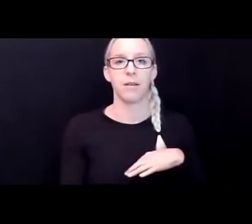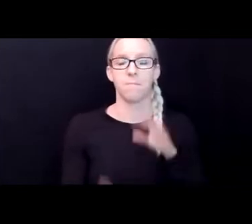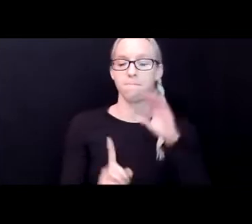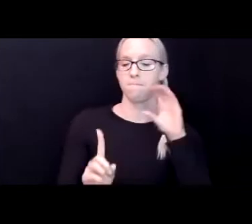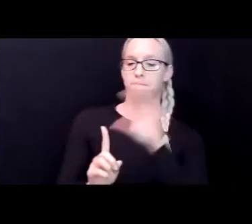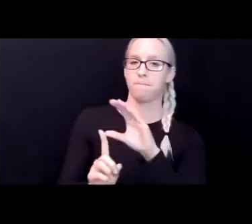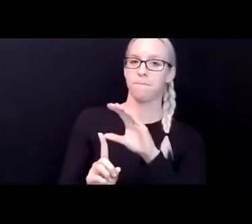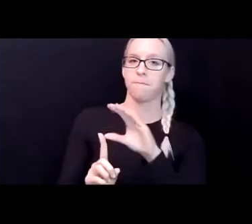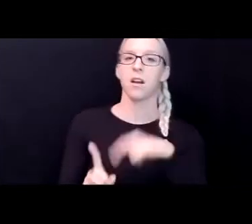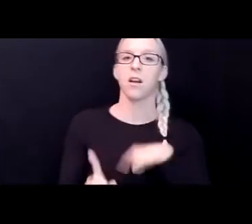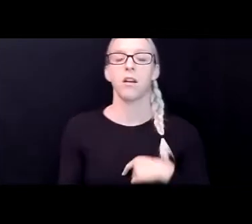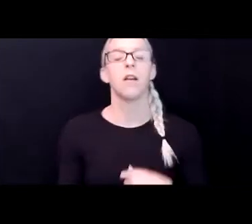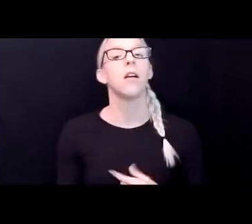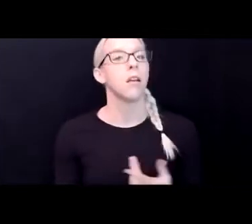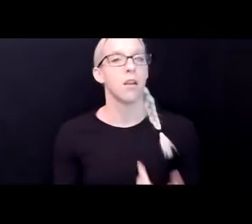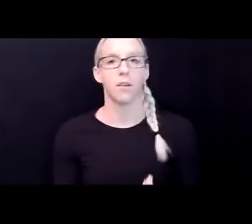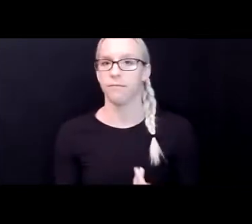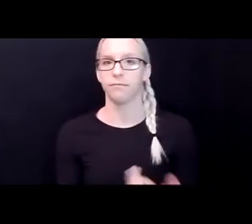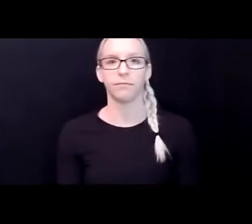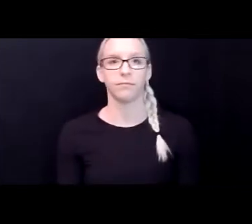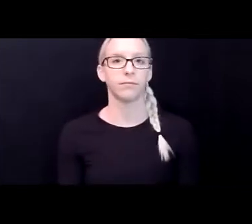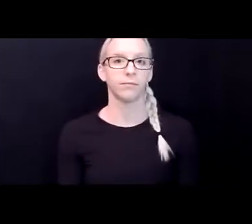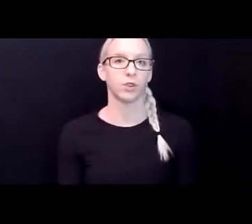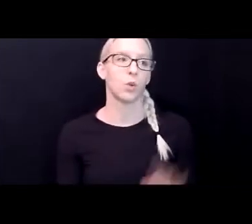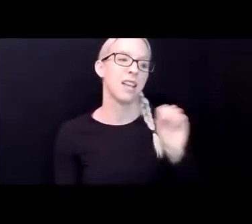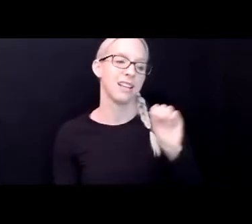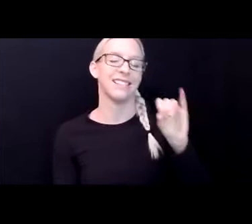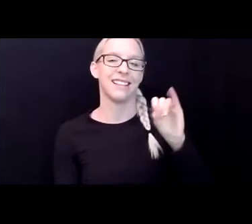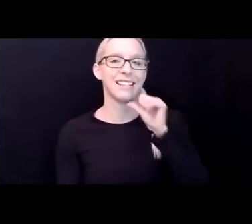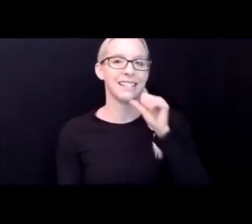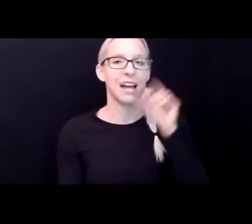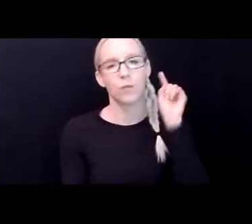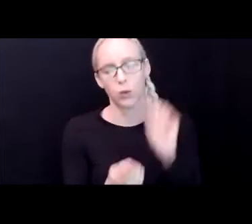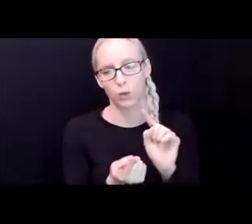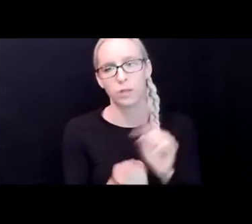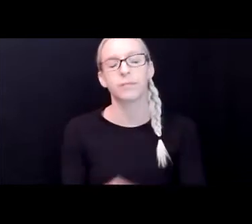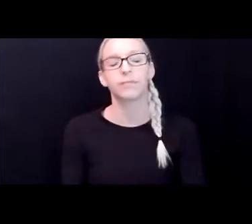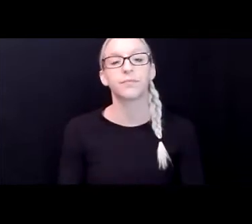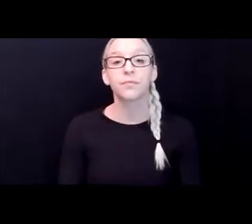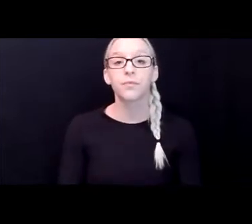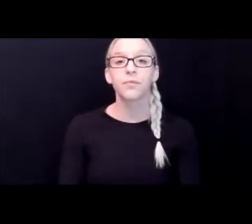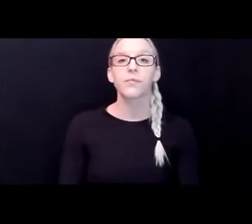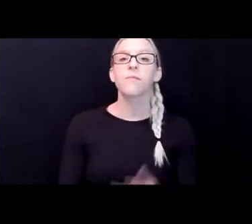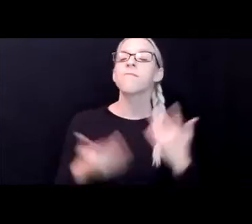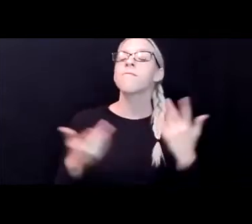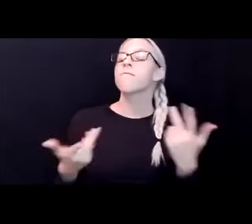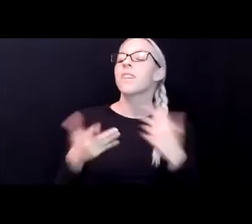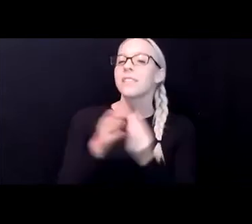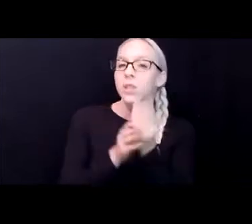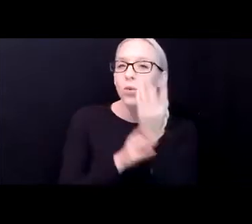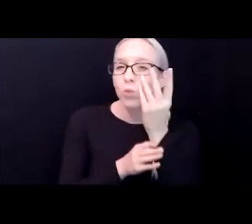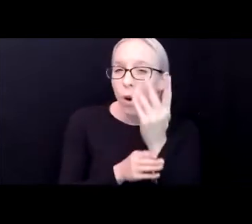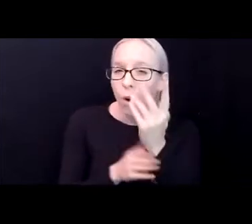that way, rather than having their SSI check reduced. We talked about, does it grow tax-free? None of the special